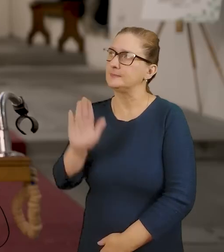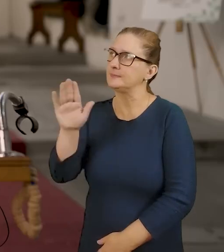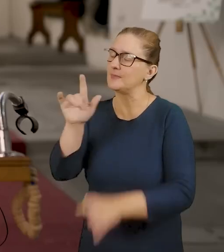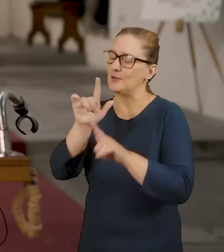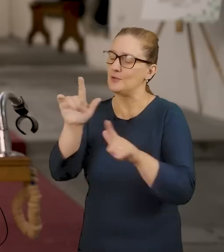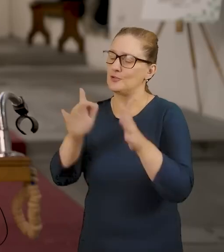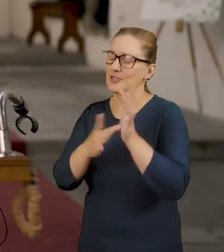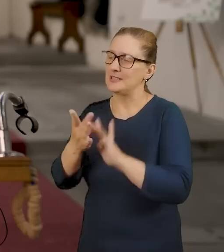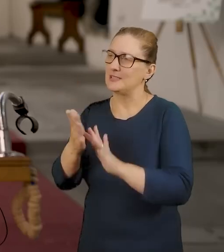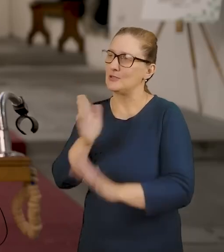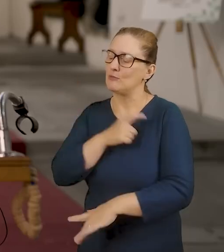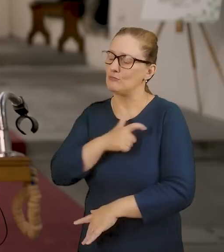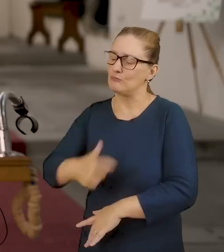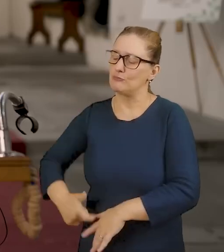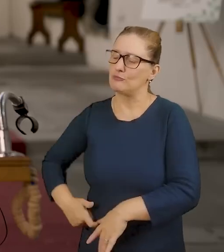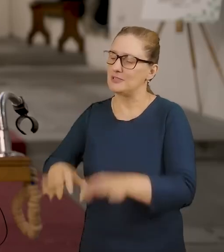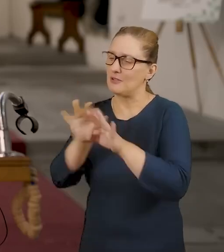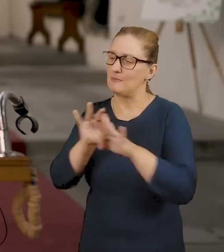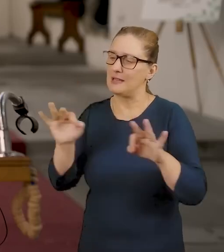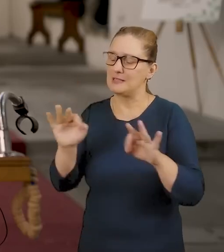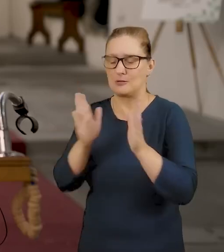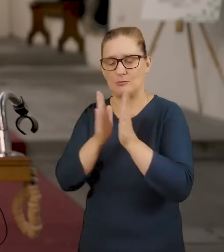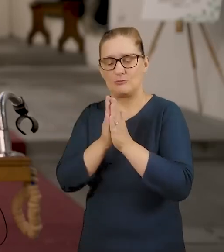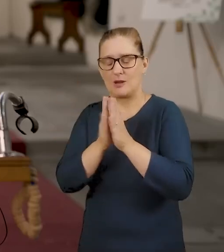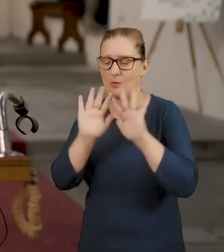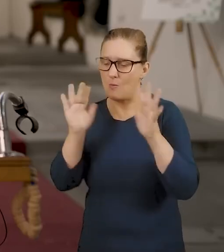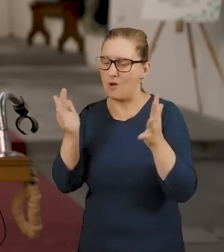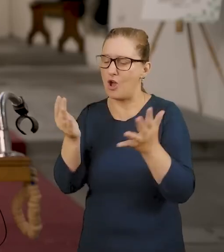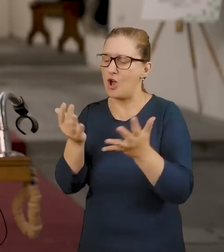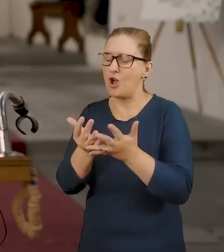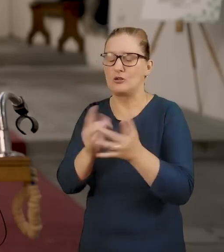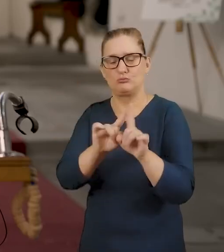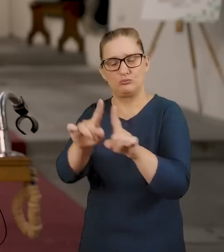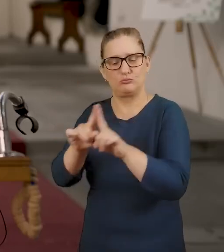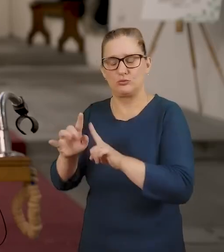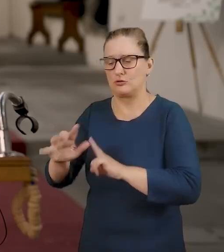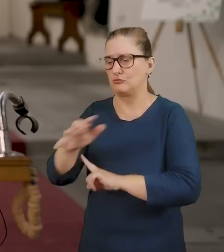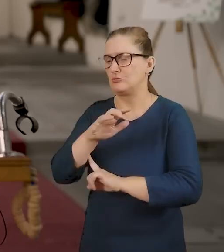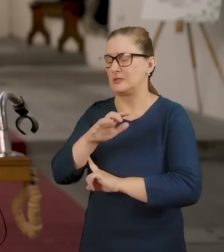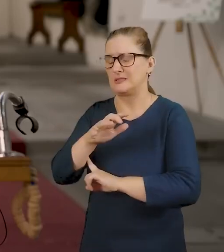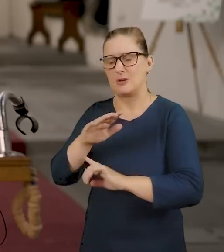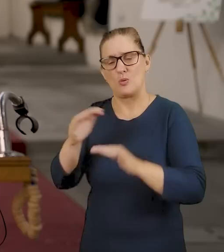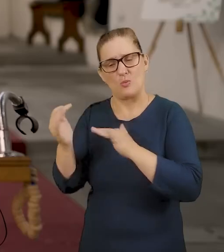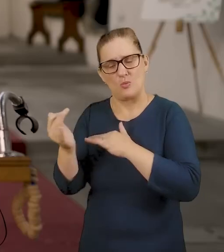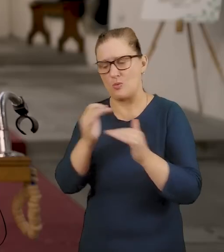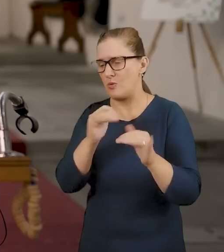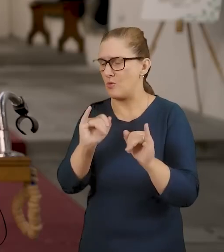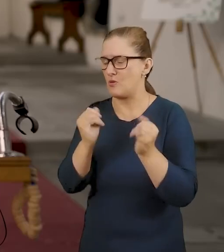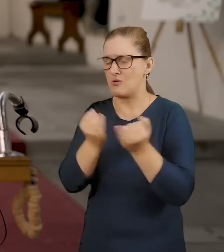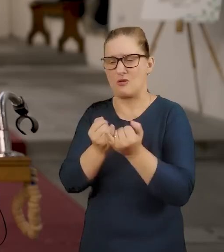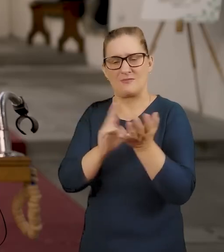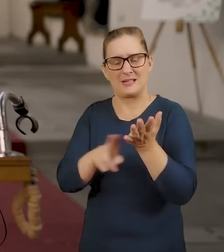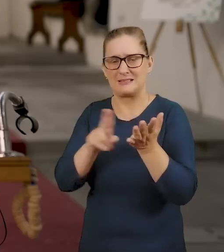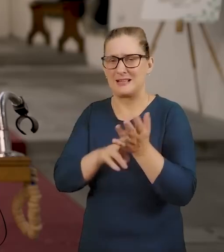Lord Jesus, our Prince of Peace, we pray for all countries and places in the world that have been affected by war, conflict, and